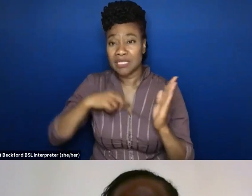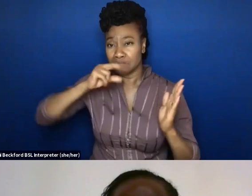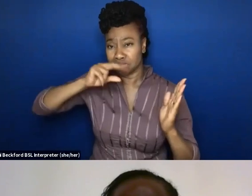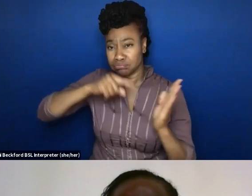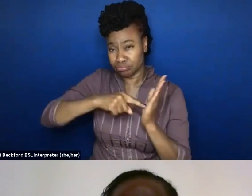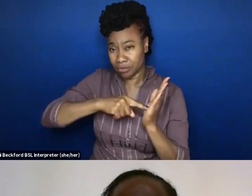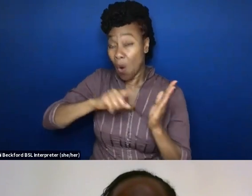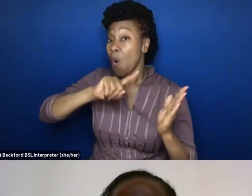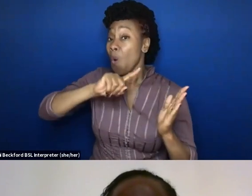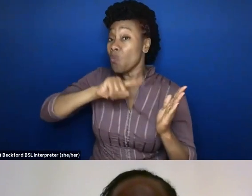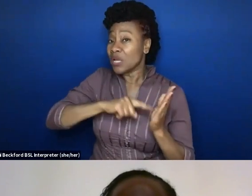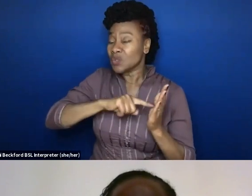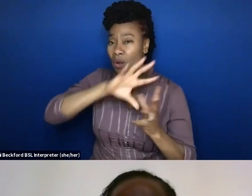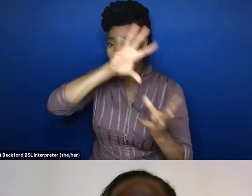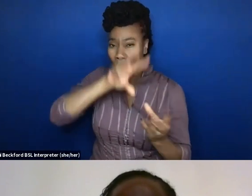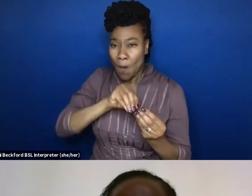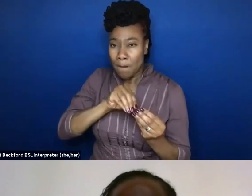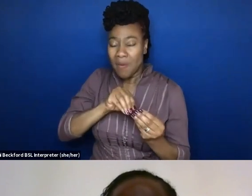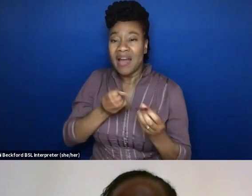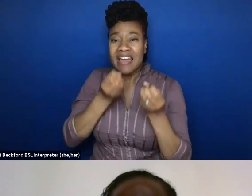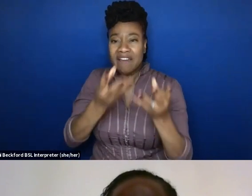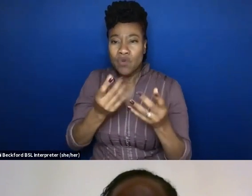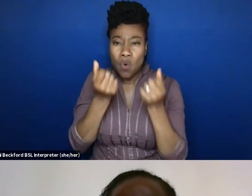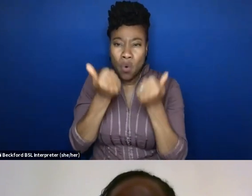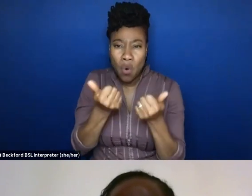why I wrote it, and sort of encapsulates